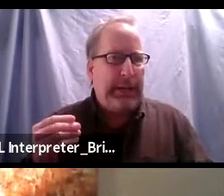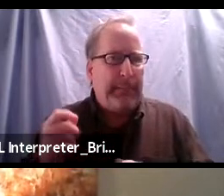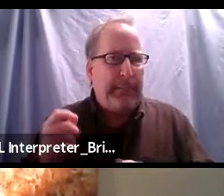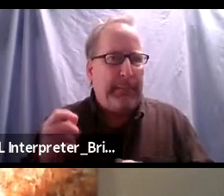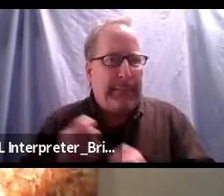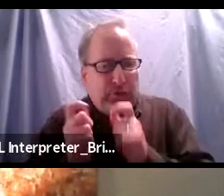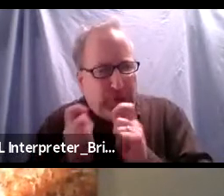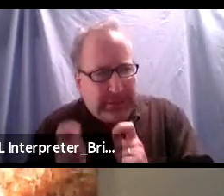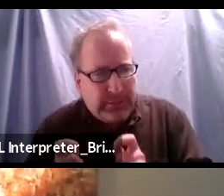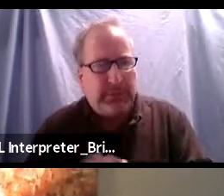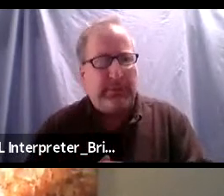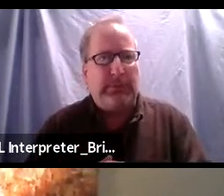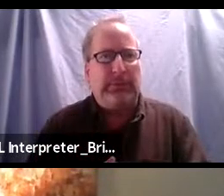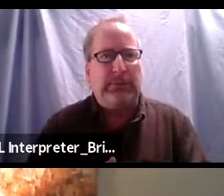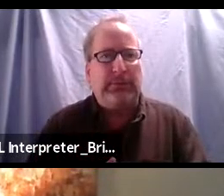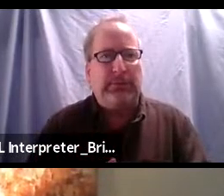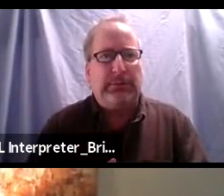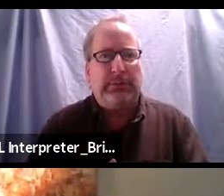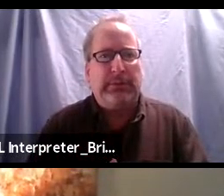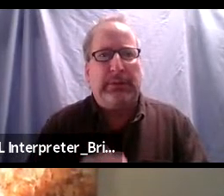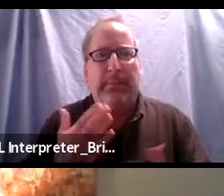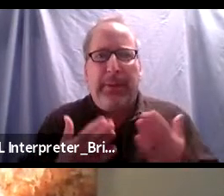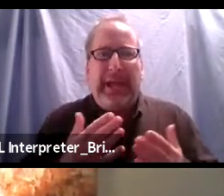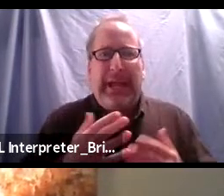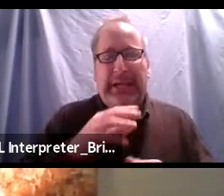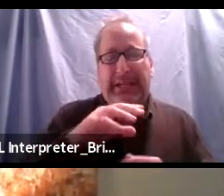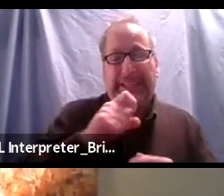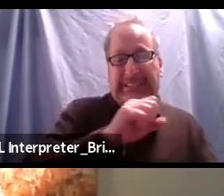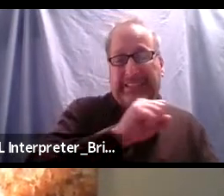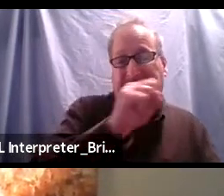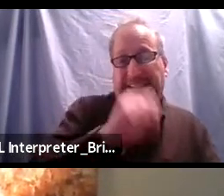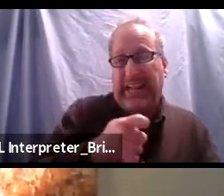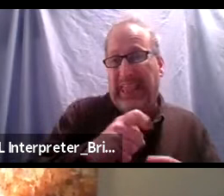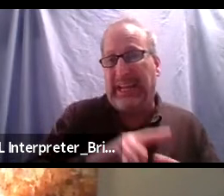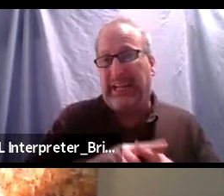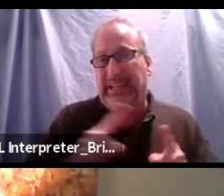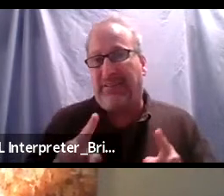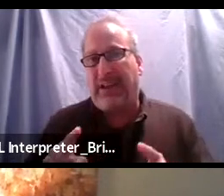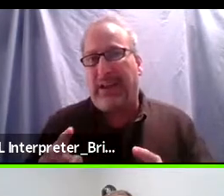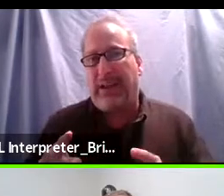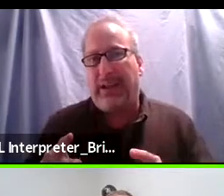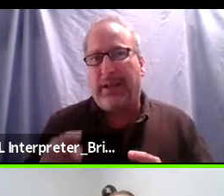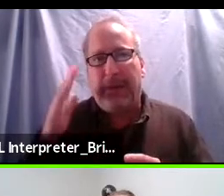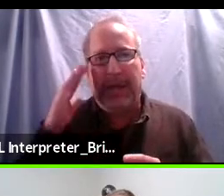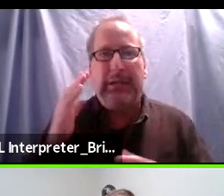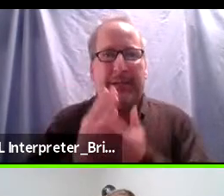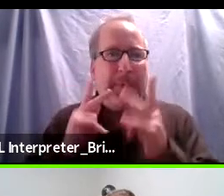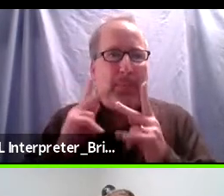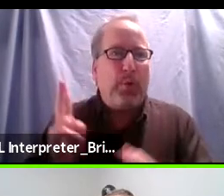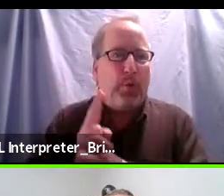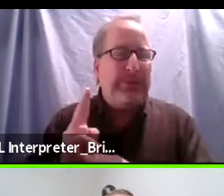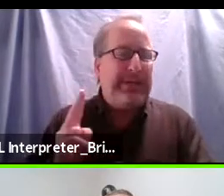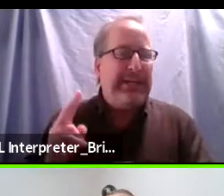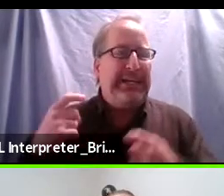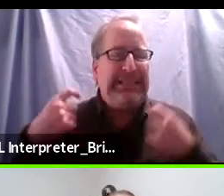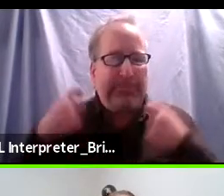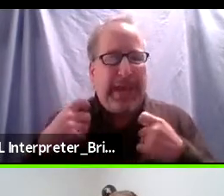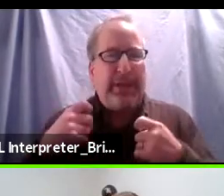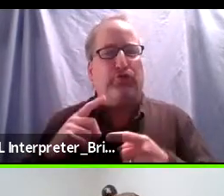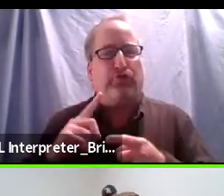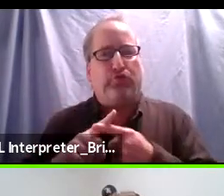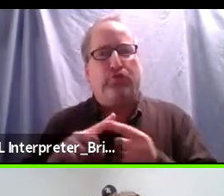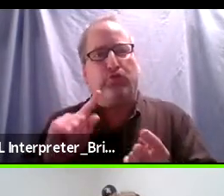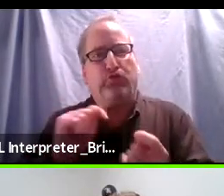on needs in Stockton, be a little difficult, is it's very hard to do Spanish, to translate all of this into Spanish